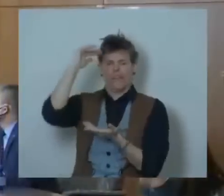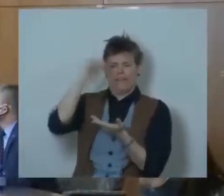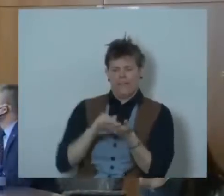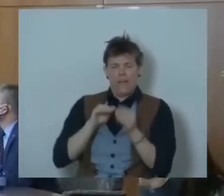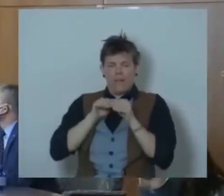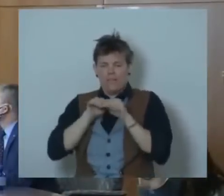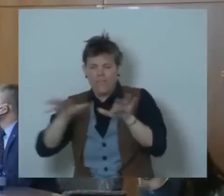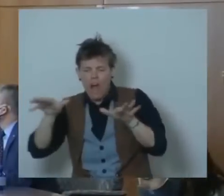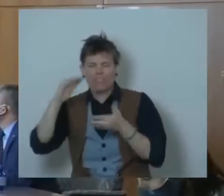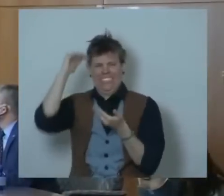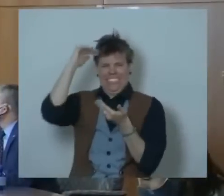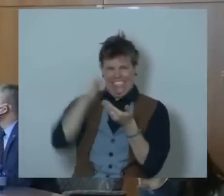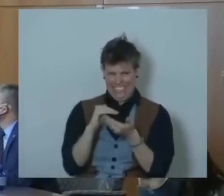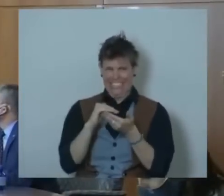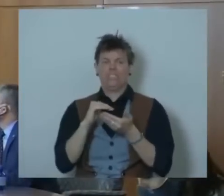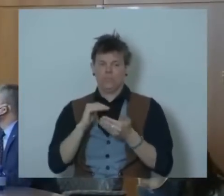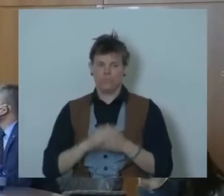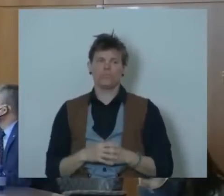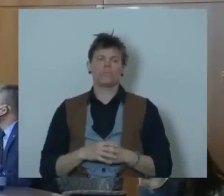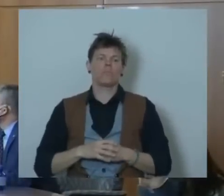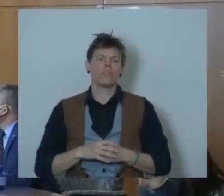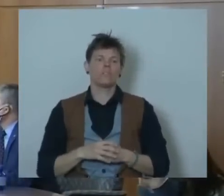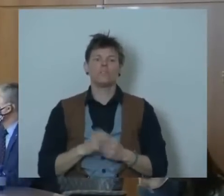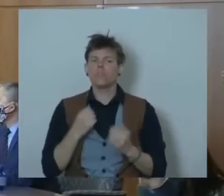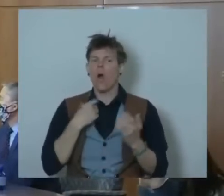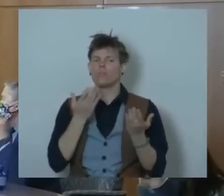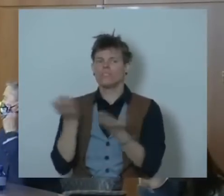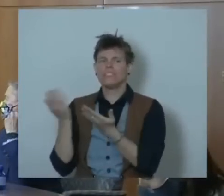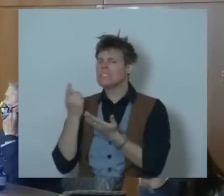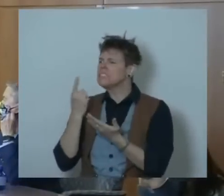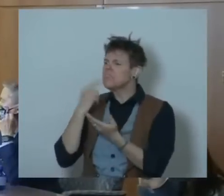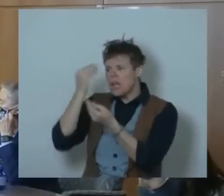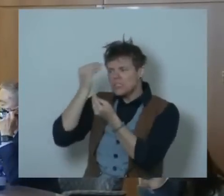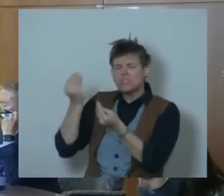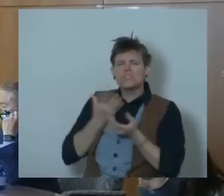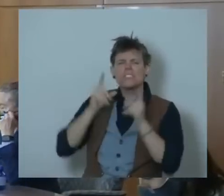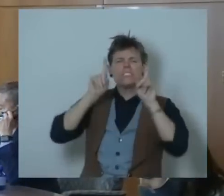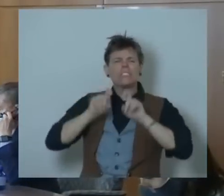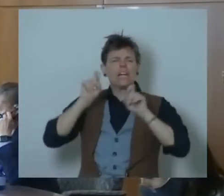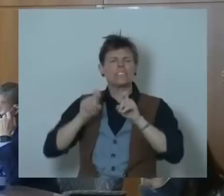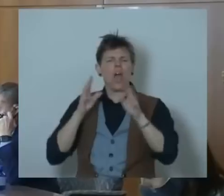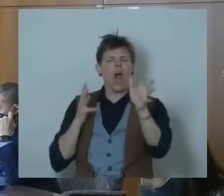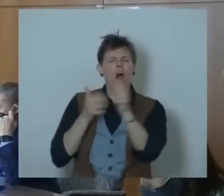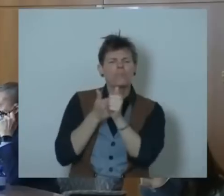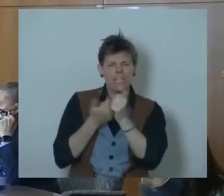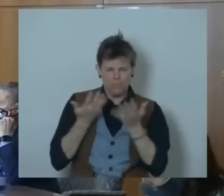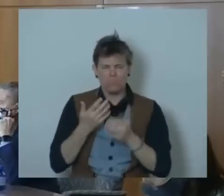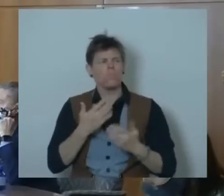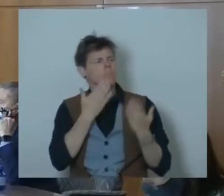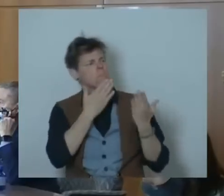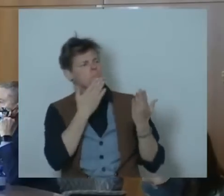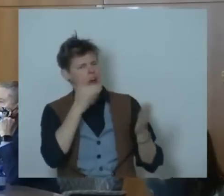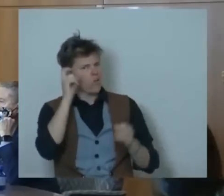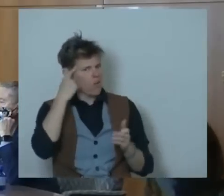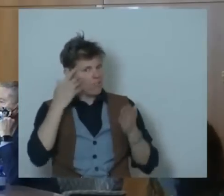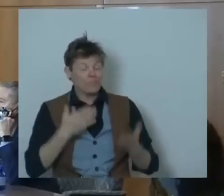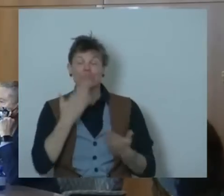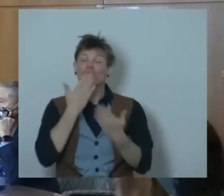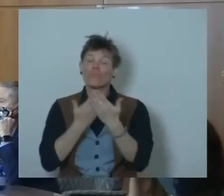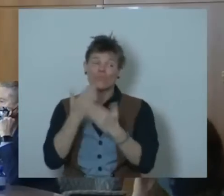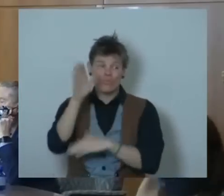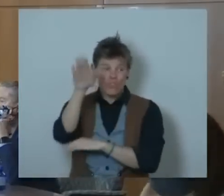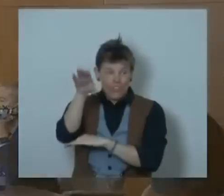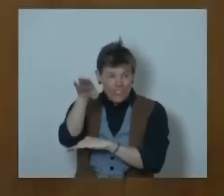Secretary Kunkel, and please give us a testing update. Thank you, Governor. And good afternoon, everyone. The strategy